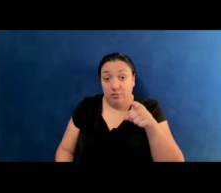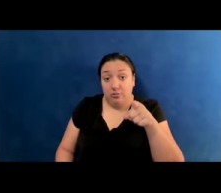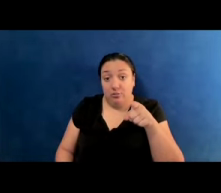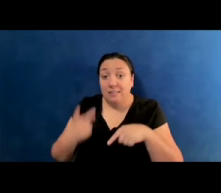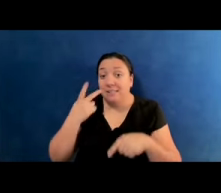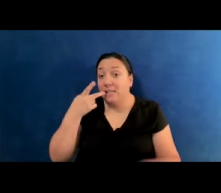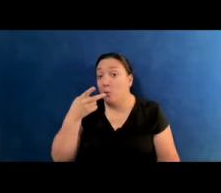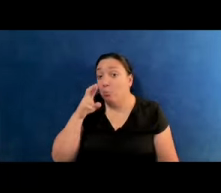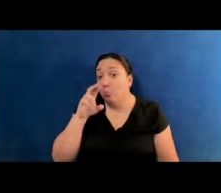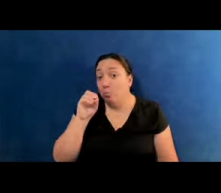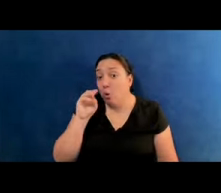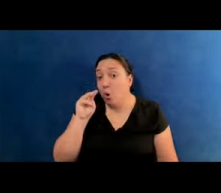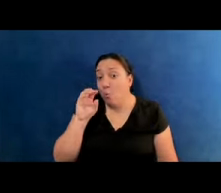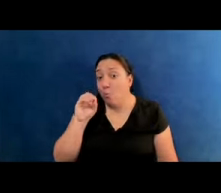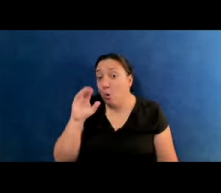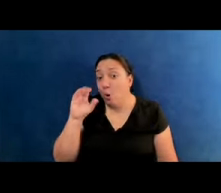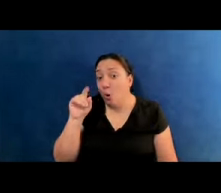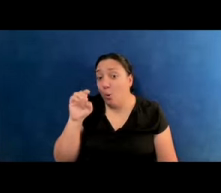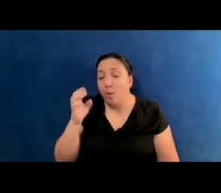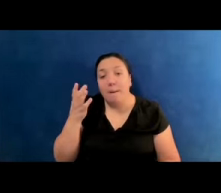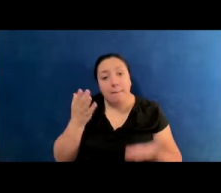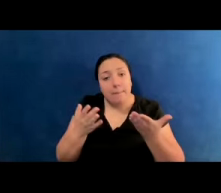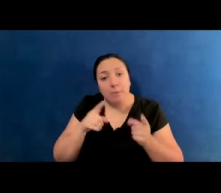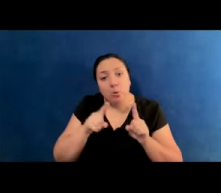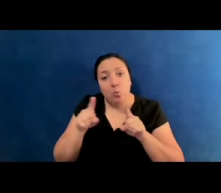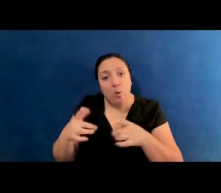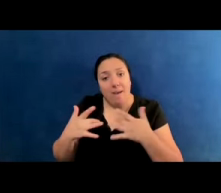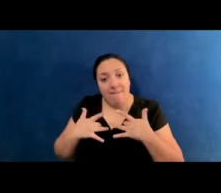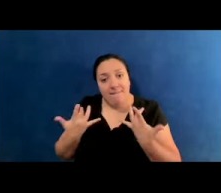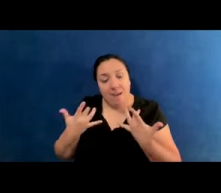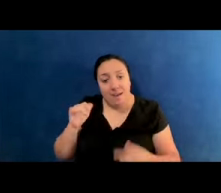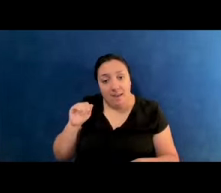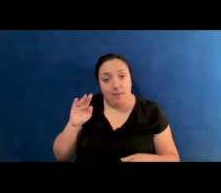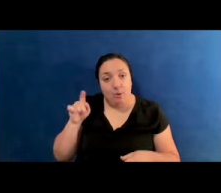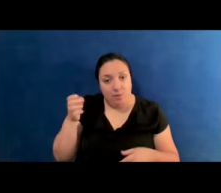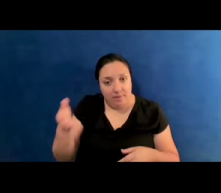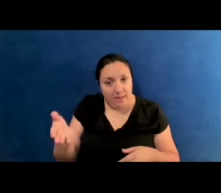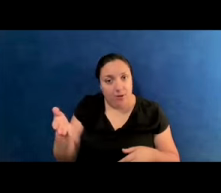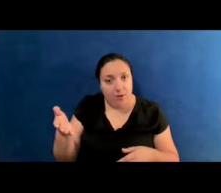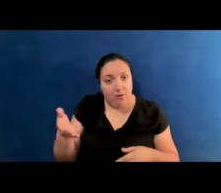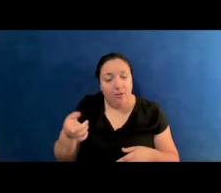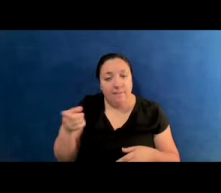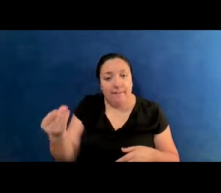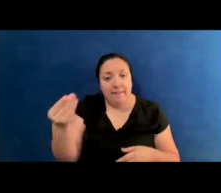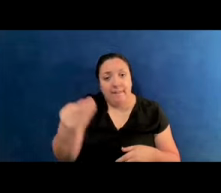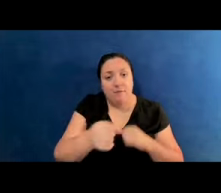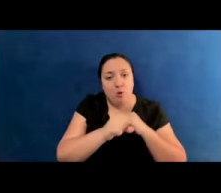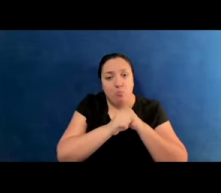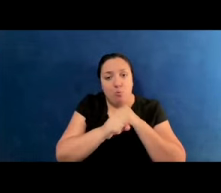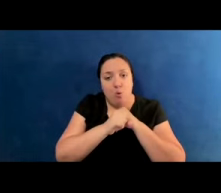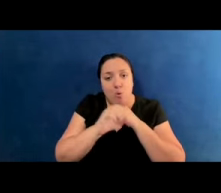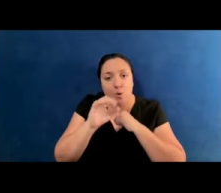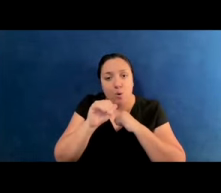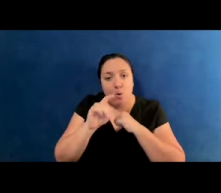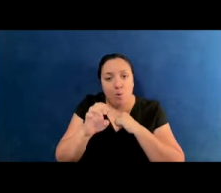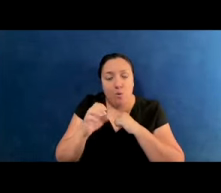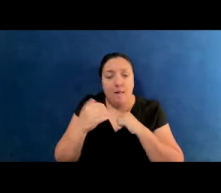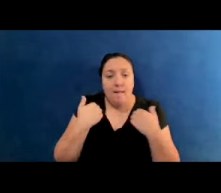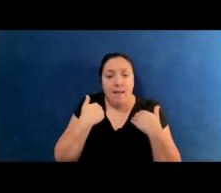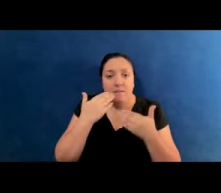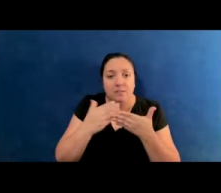for a promo code. You might have gone to an event where ABLE was at and they gave you a promo code that has